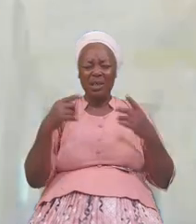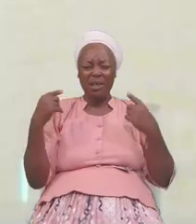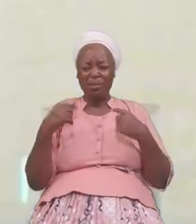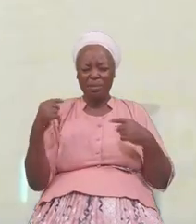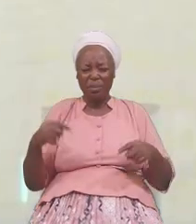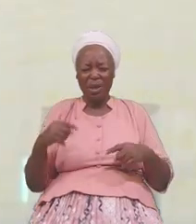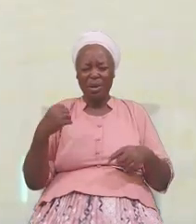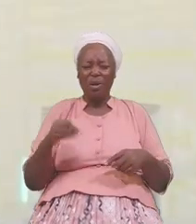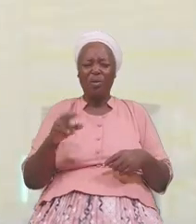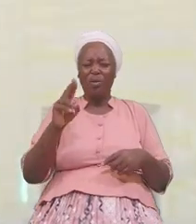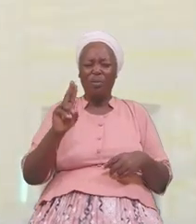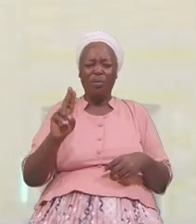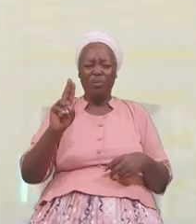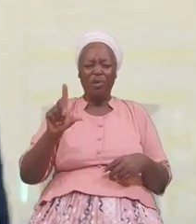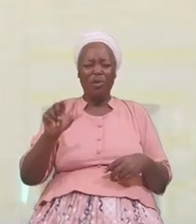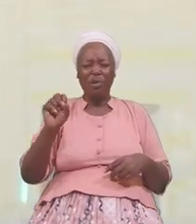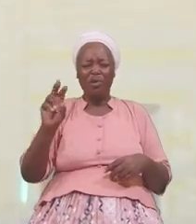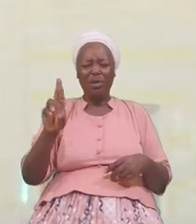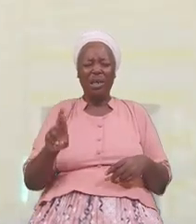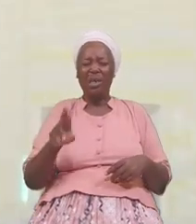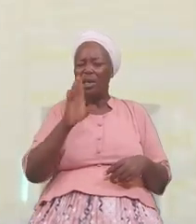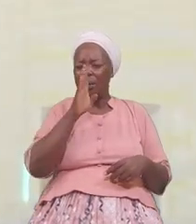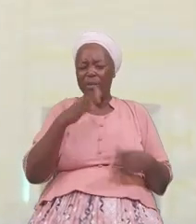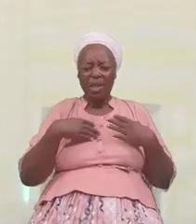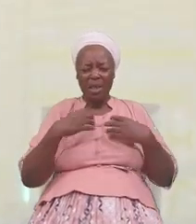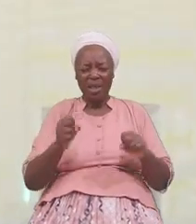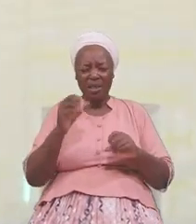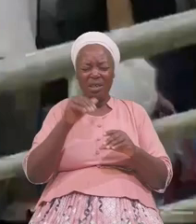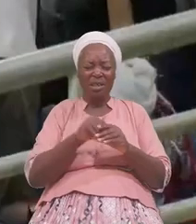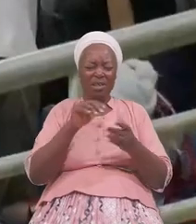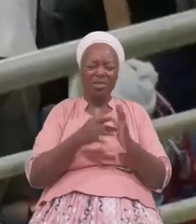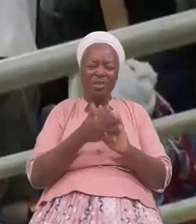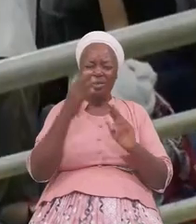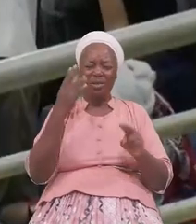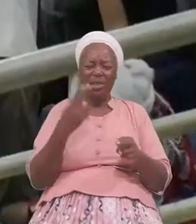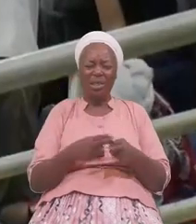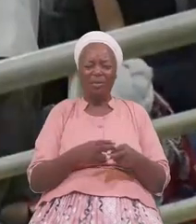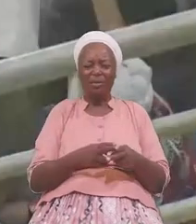of ulcer, be healed in Jesus' name.